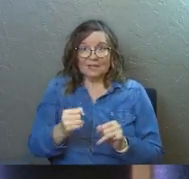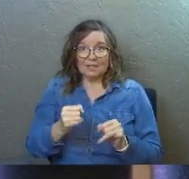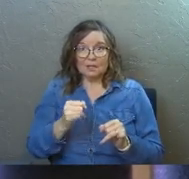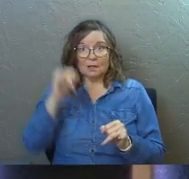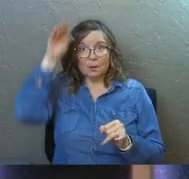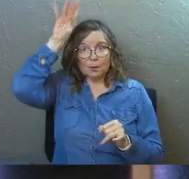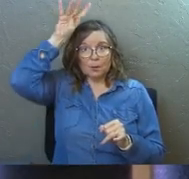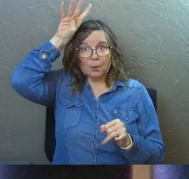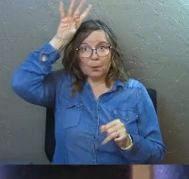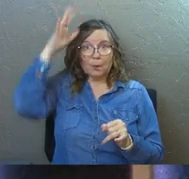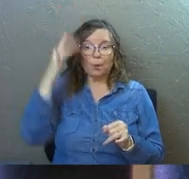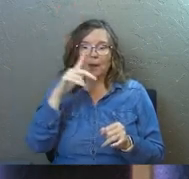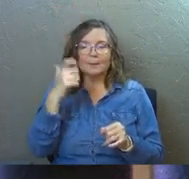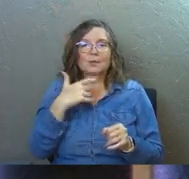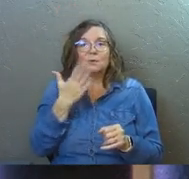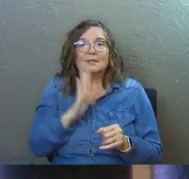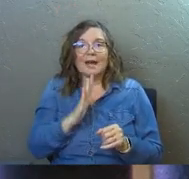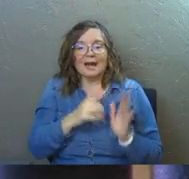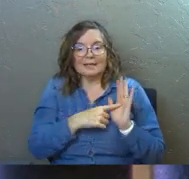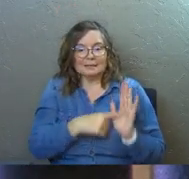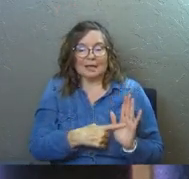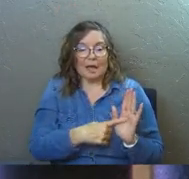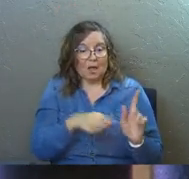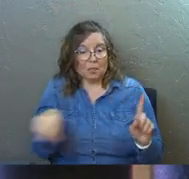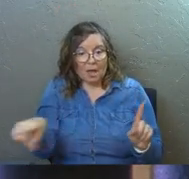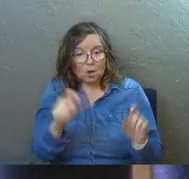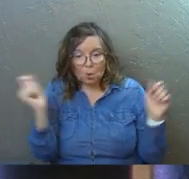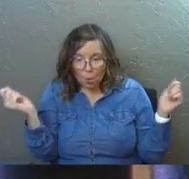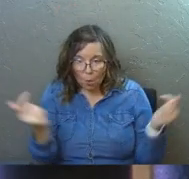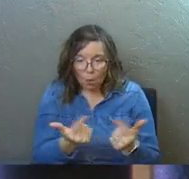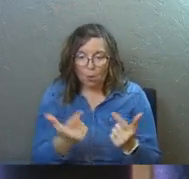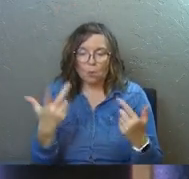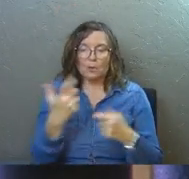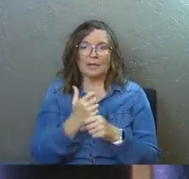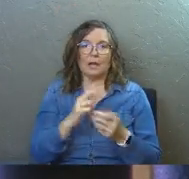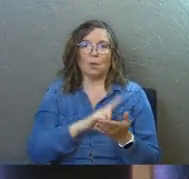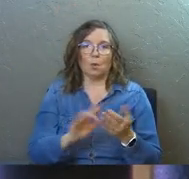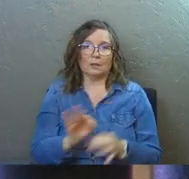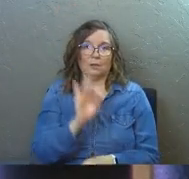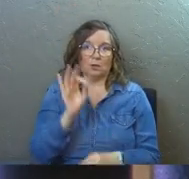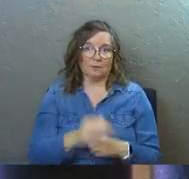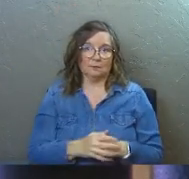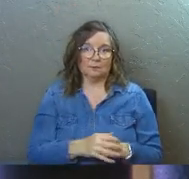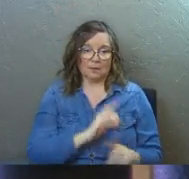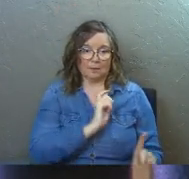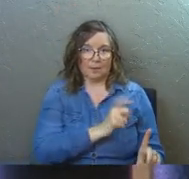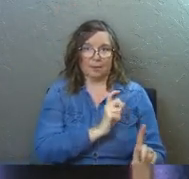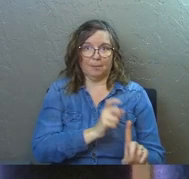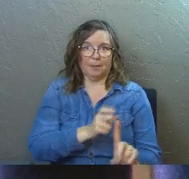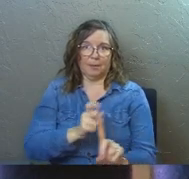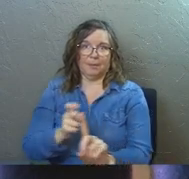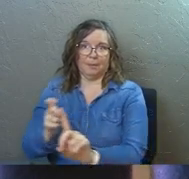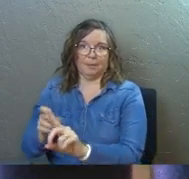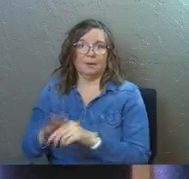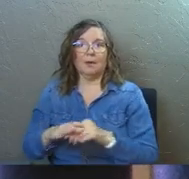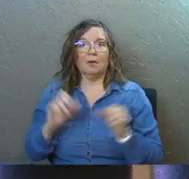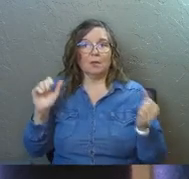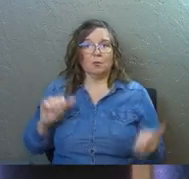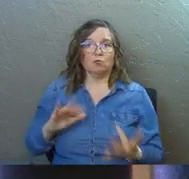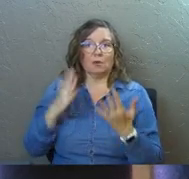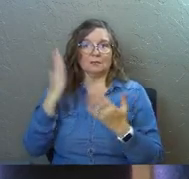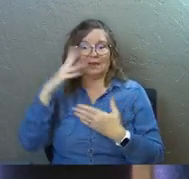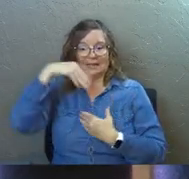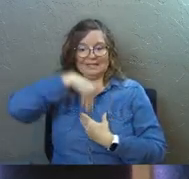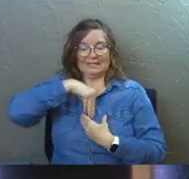individually. Why? Because it was God's sign that you all get the Holy Spirit. You all get the presence of